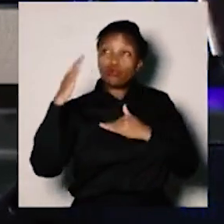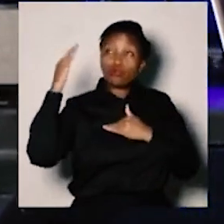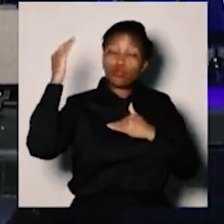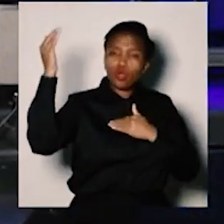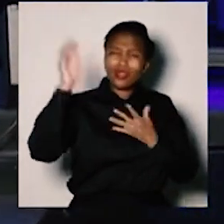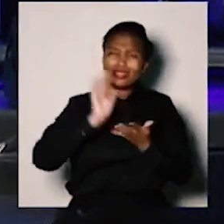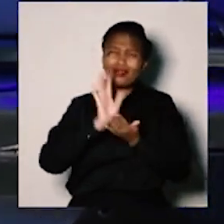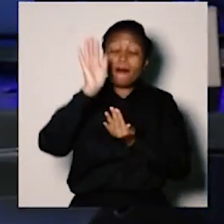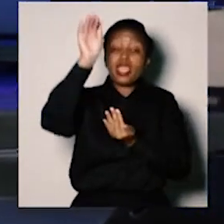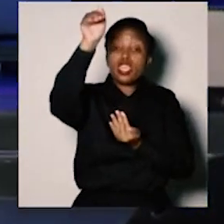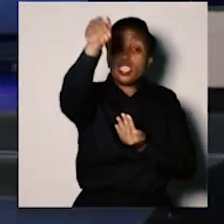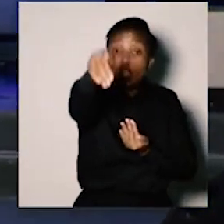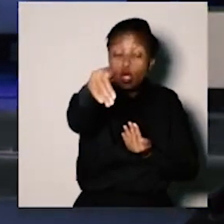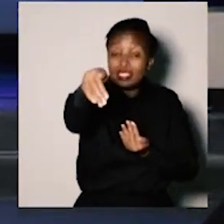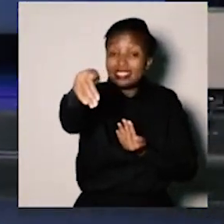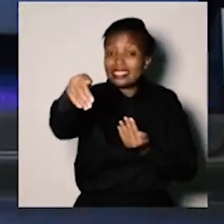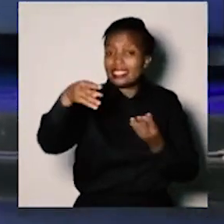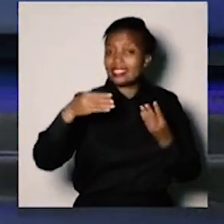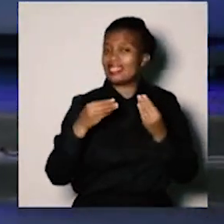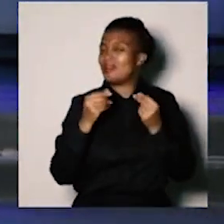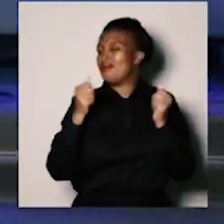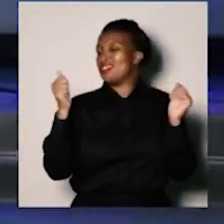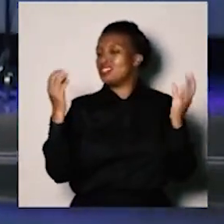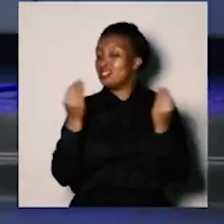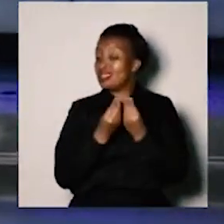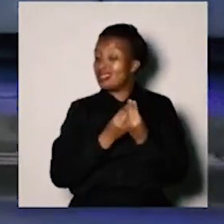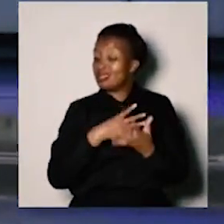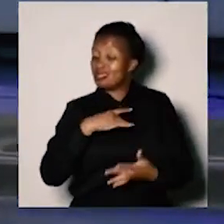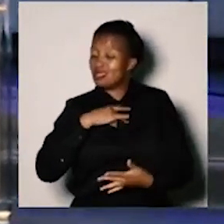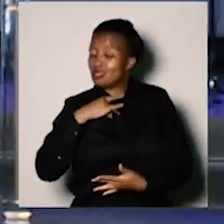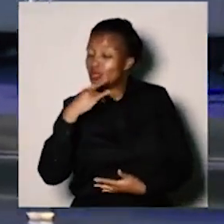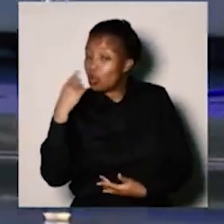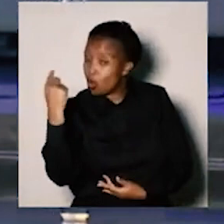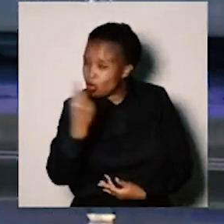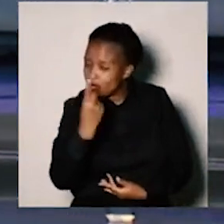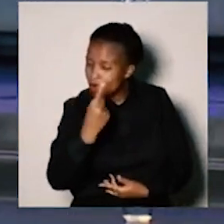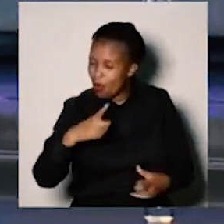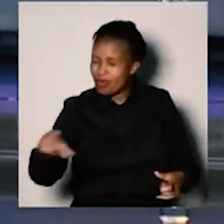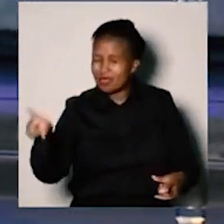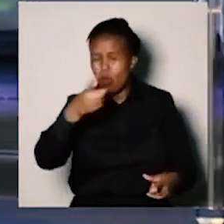that. The soul on its own is your whole life.